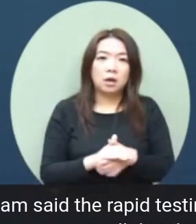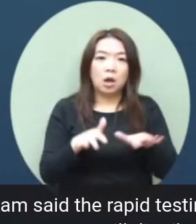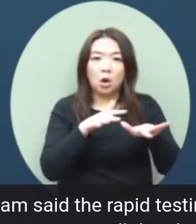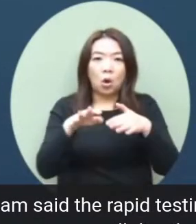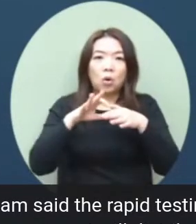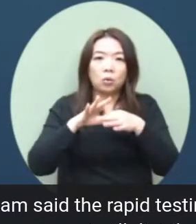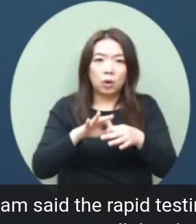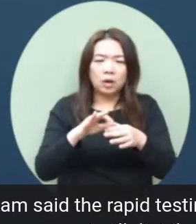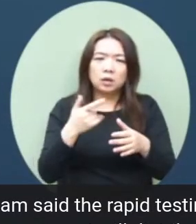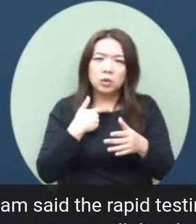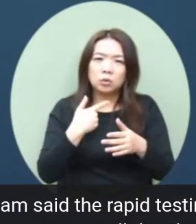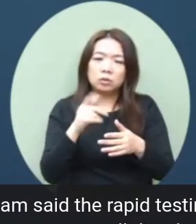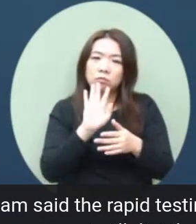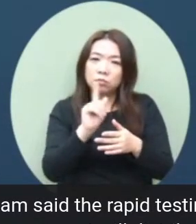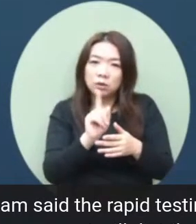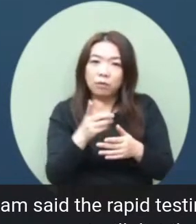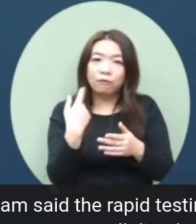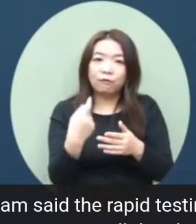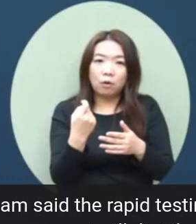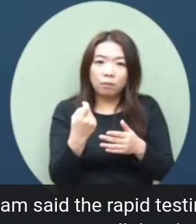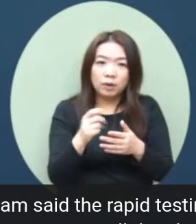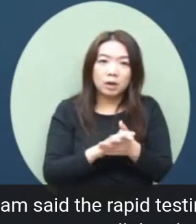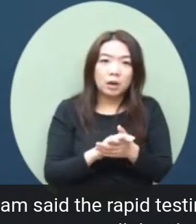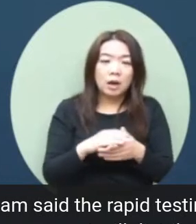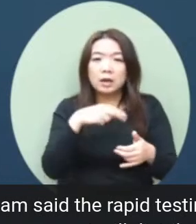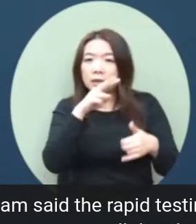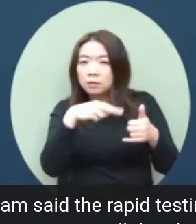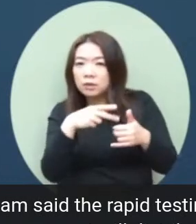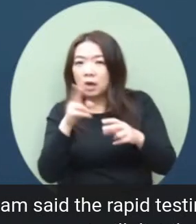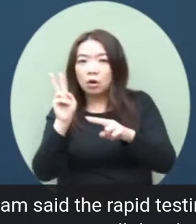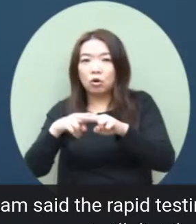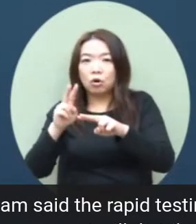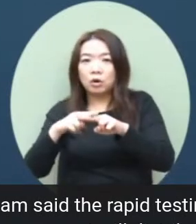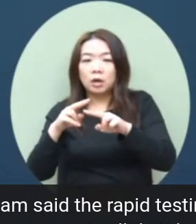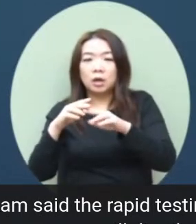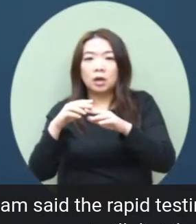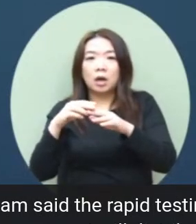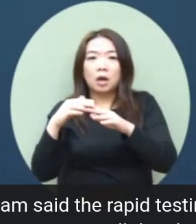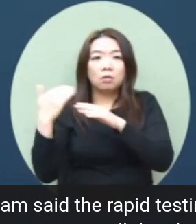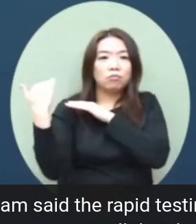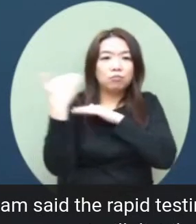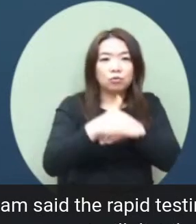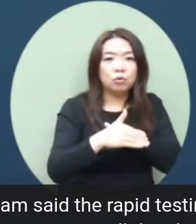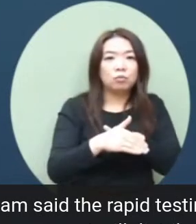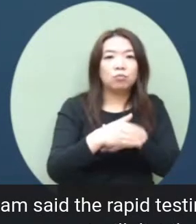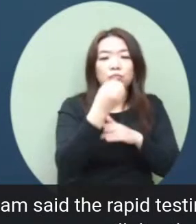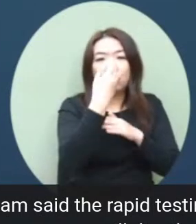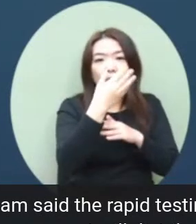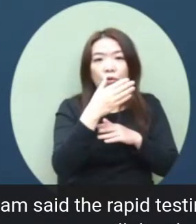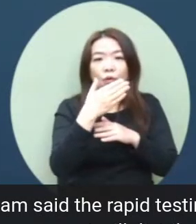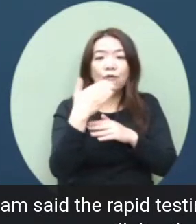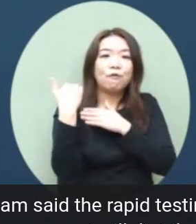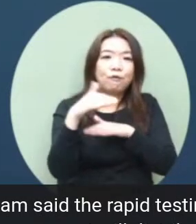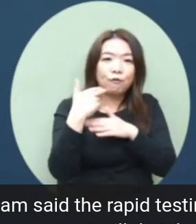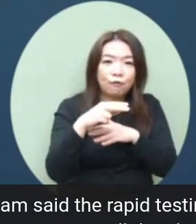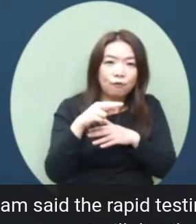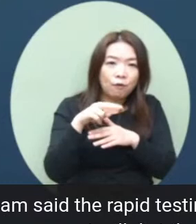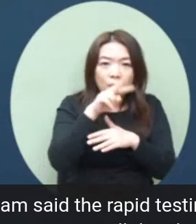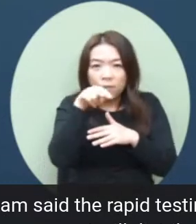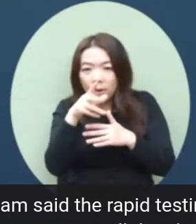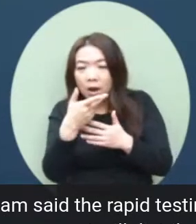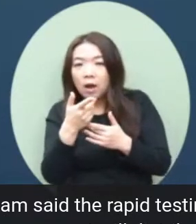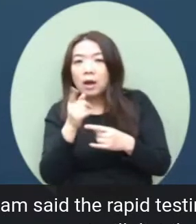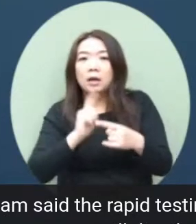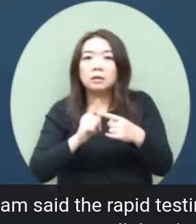to facilitate cross-boundary travel, and customs and excise may need to facilitate